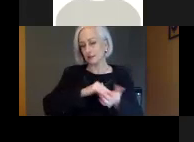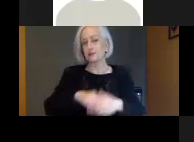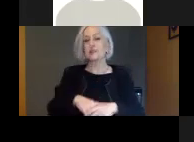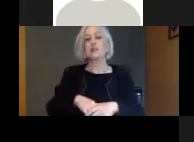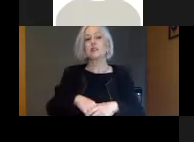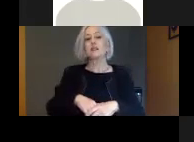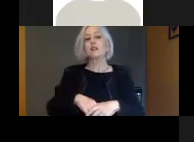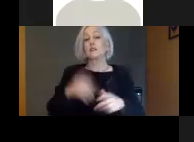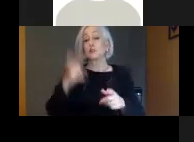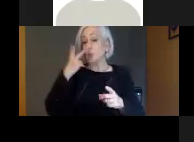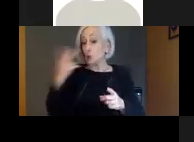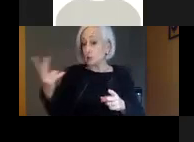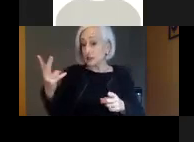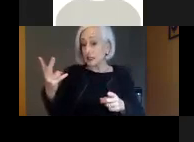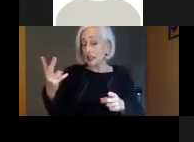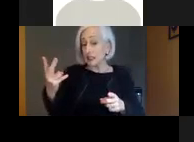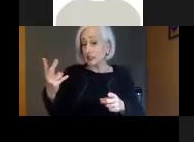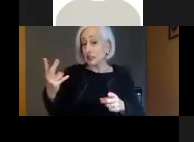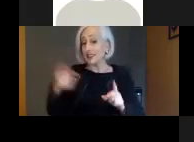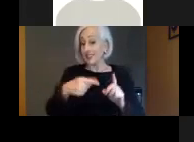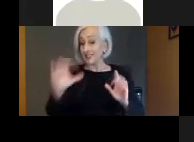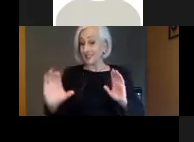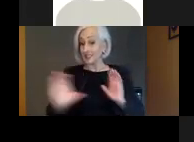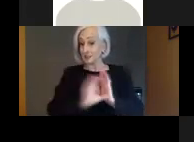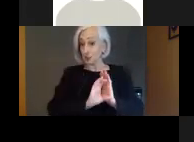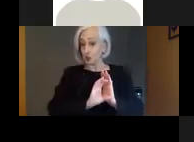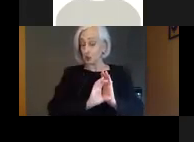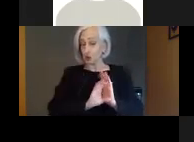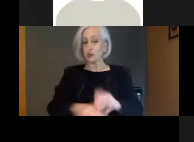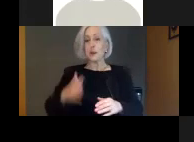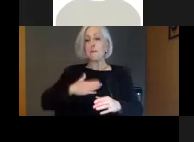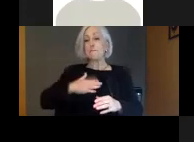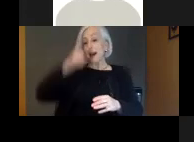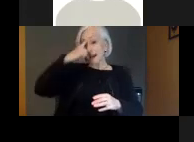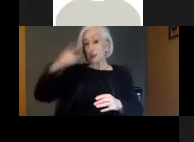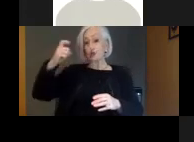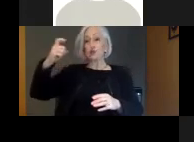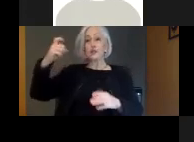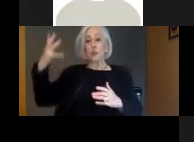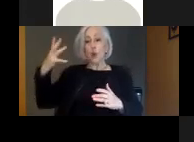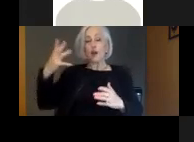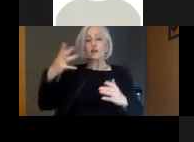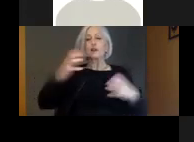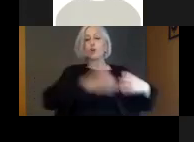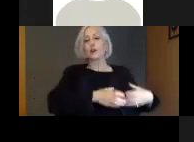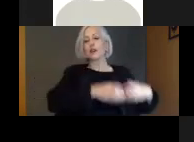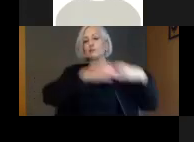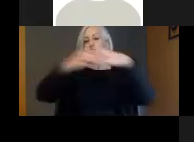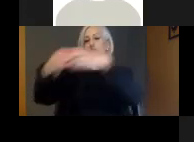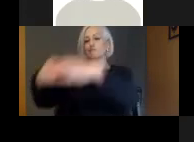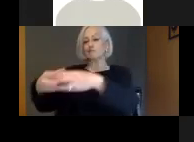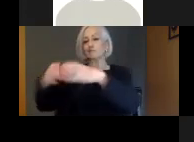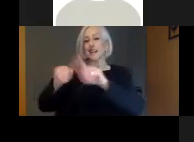can see, the idea, it's a dream I have, is we go over as teams, we teach as teams, we learn